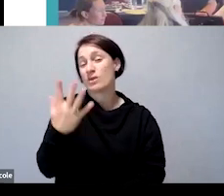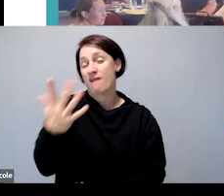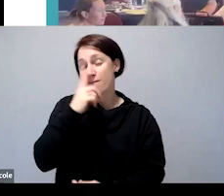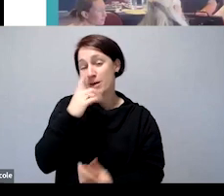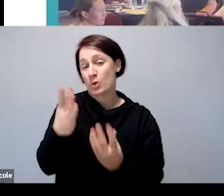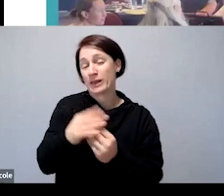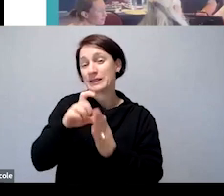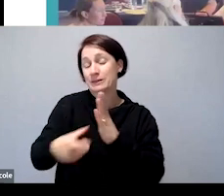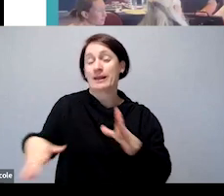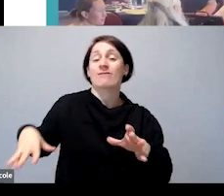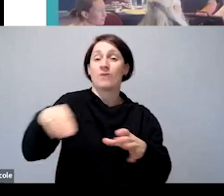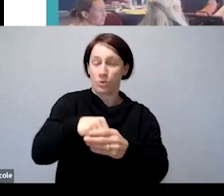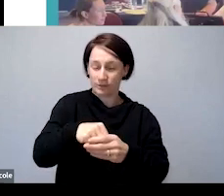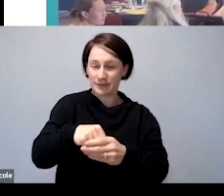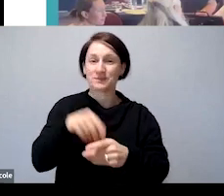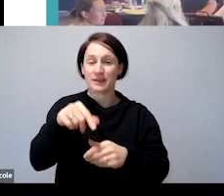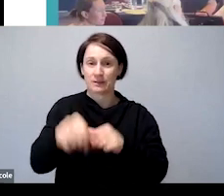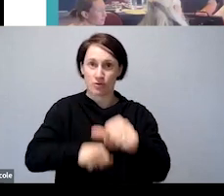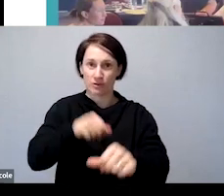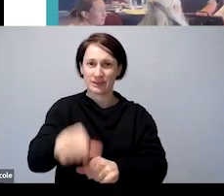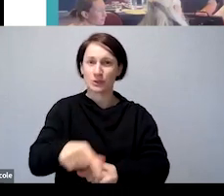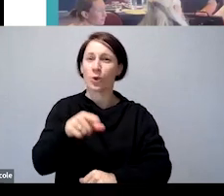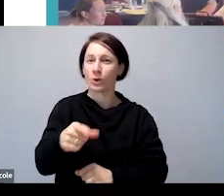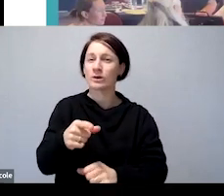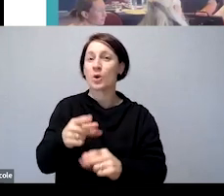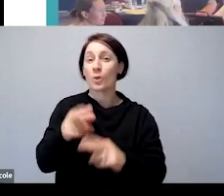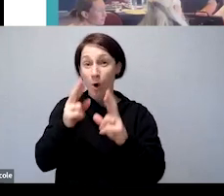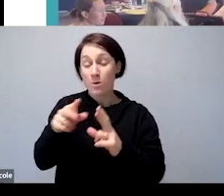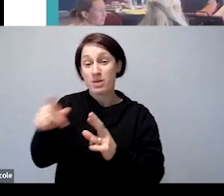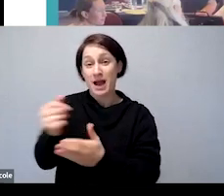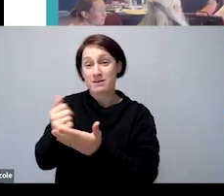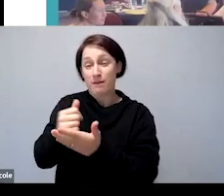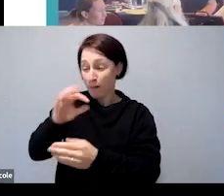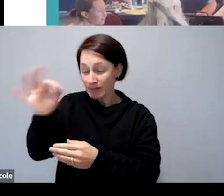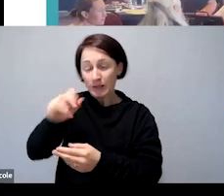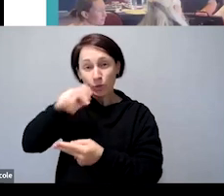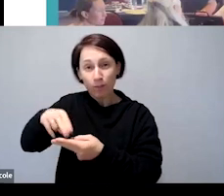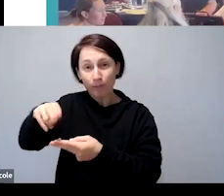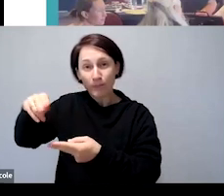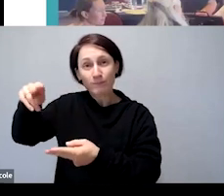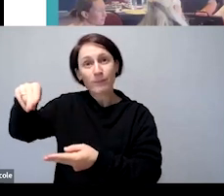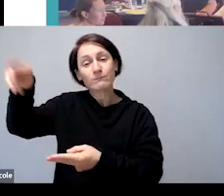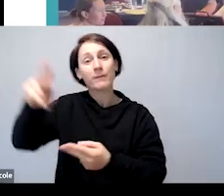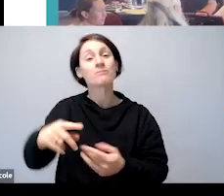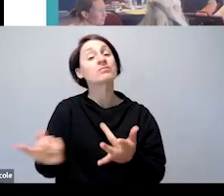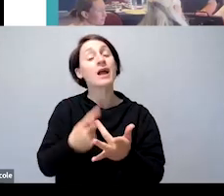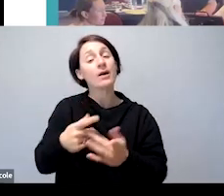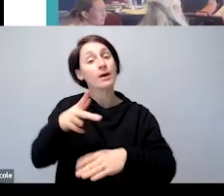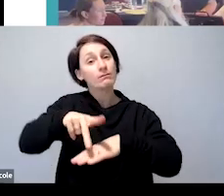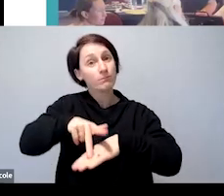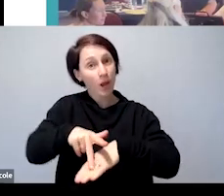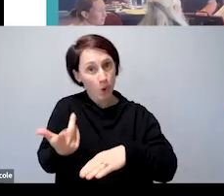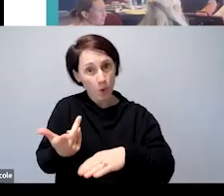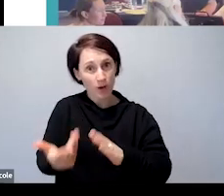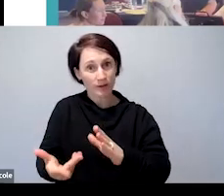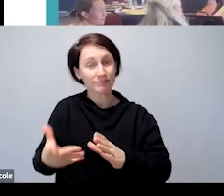with disability having a seat and a voice at the table. And a lot of additional ones labeled in blue along the map of Australia, because